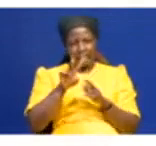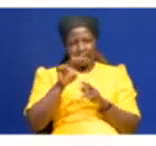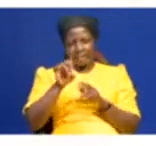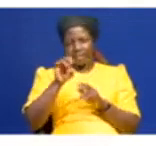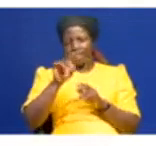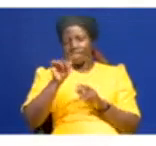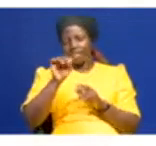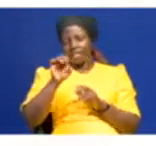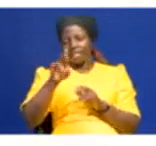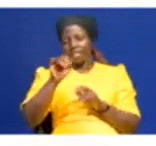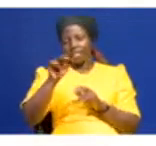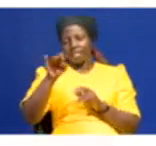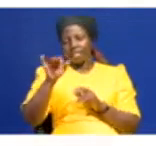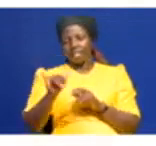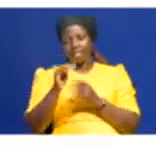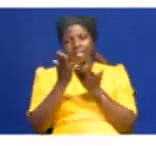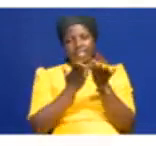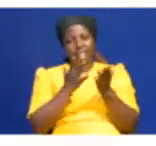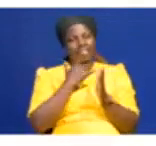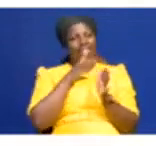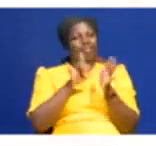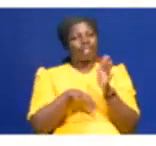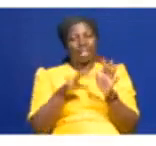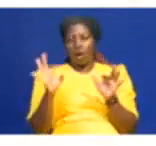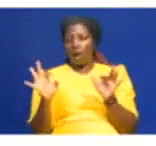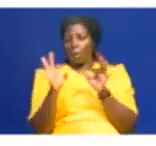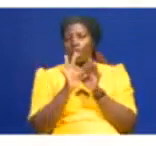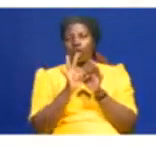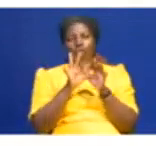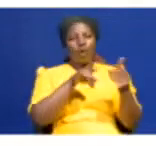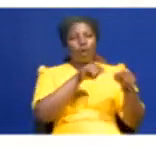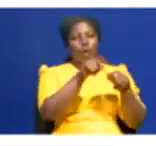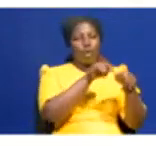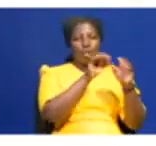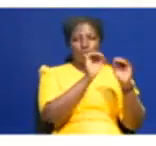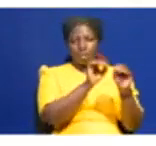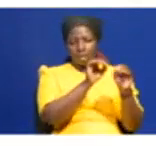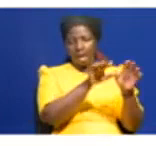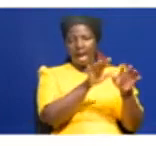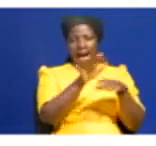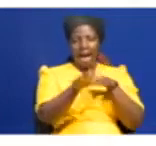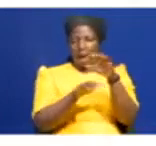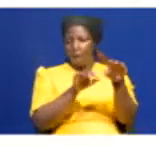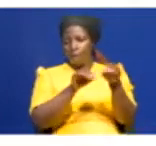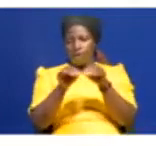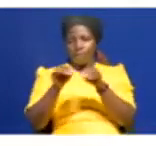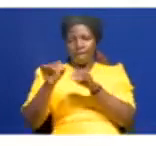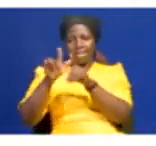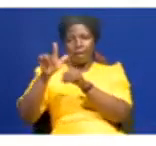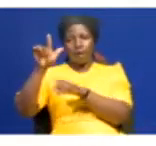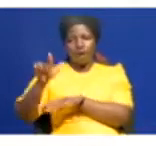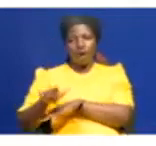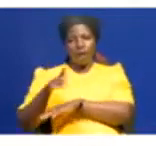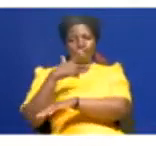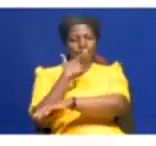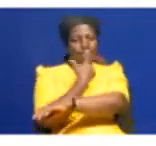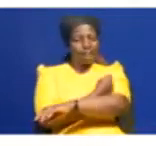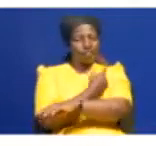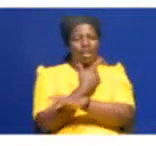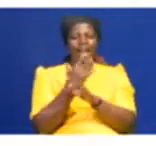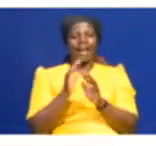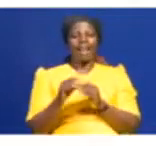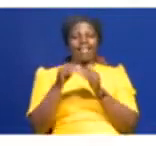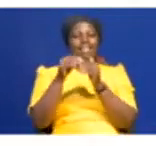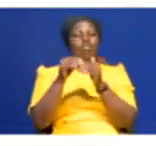Obadiah Njagi, says a combination of uncontrolled livestock movements and low vaccination has resulted in the observed